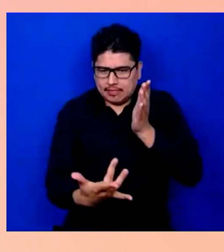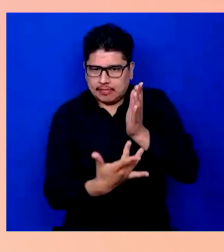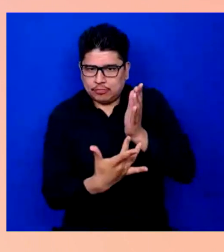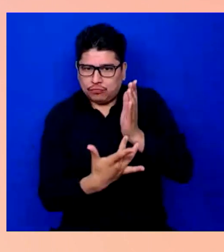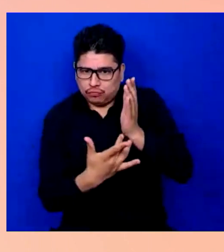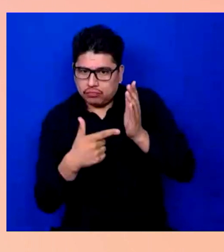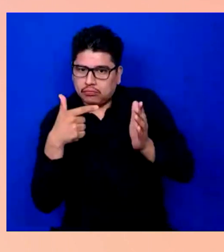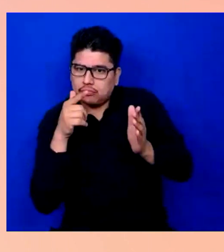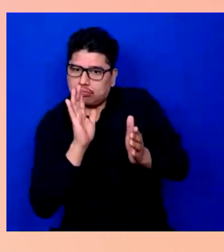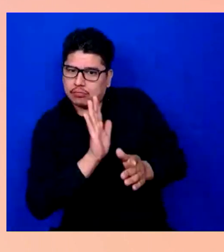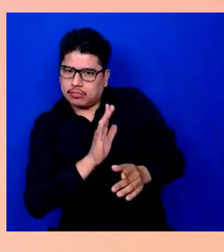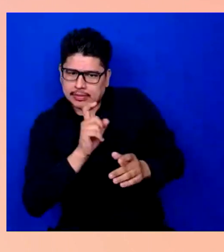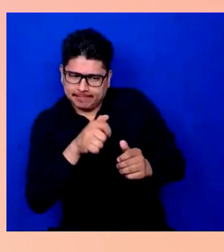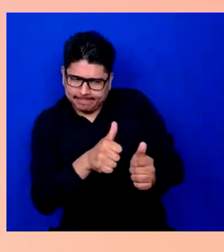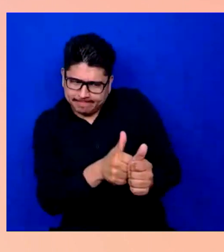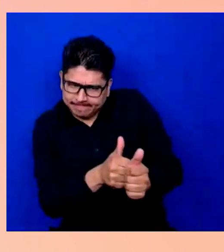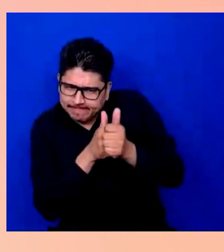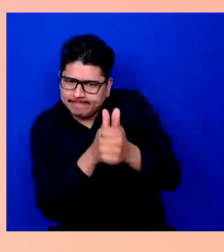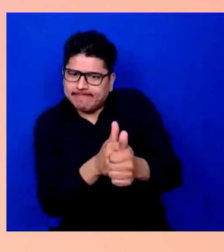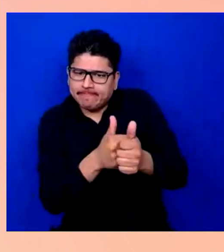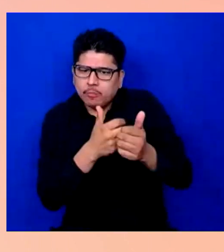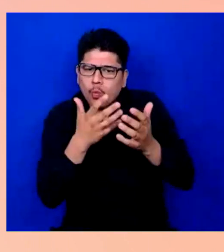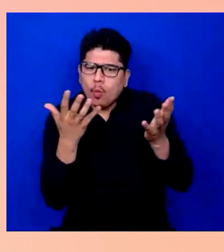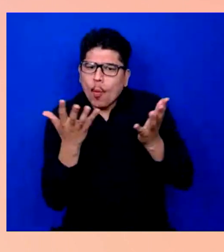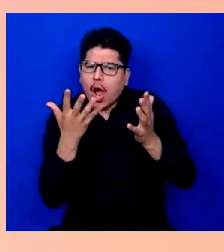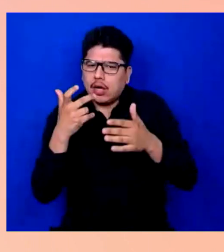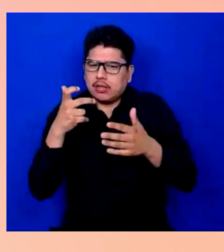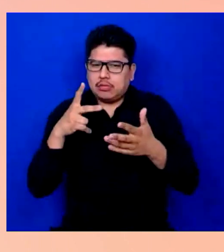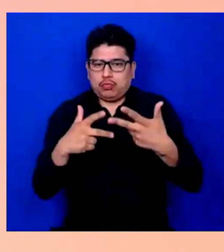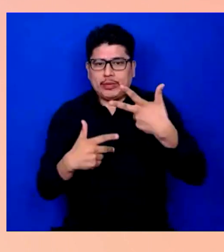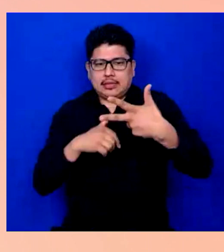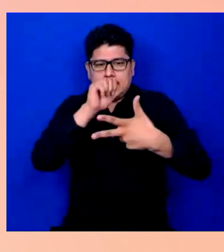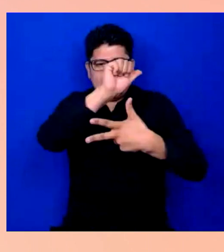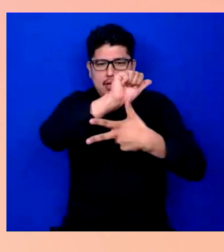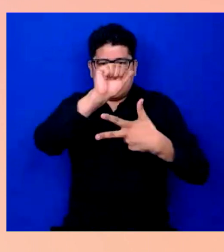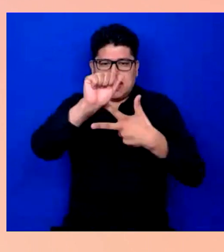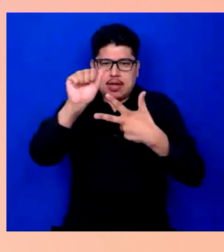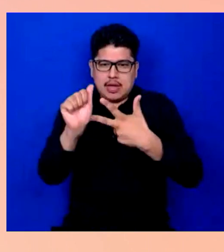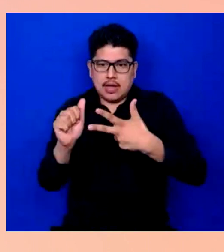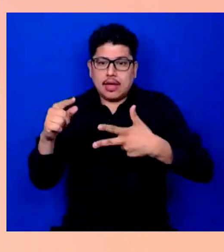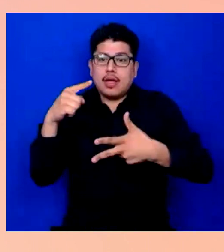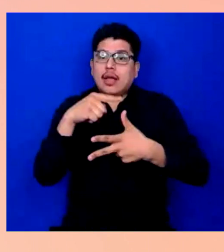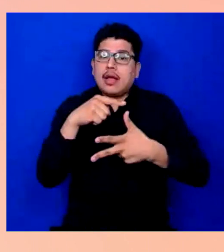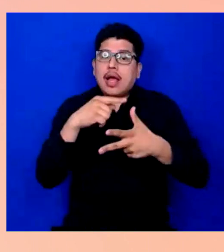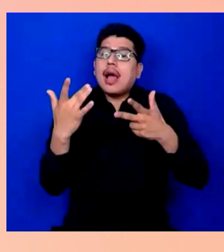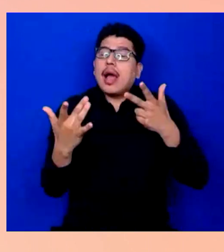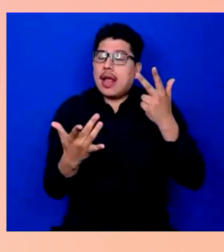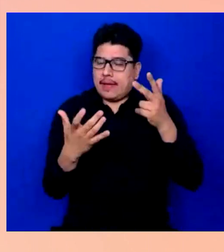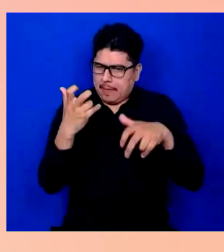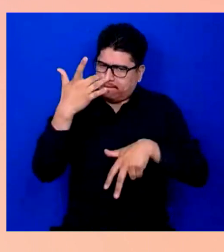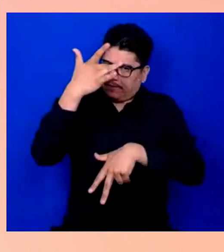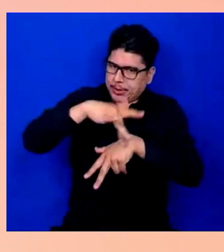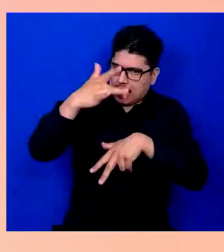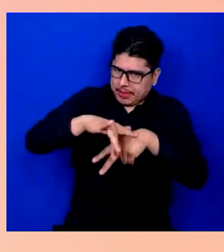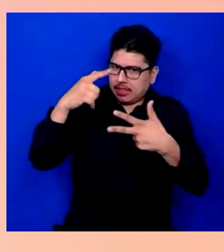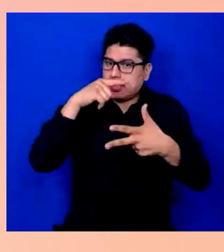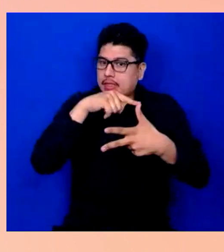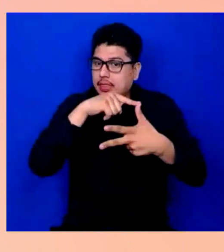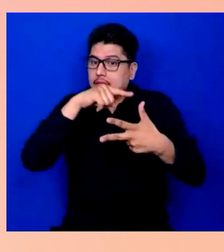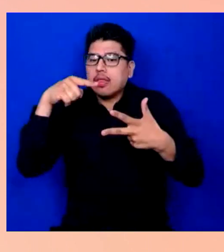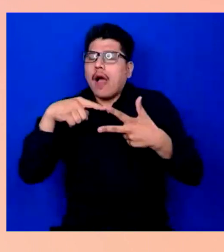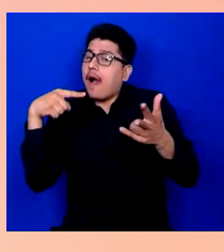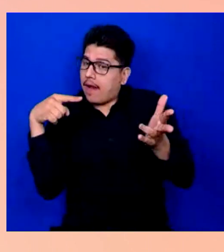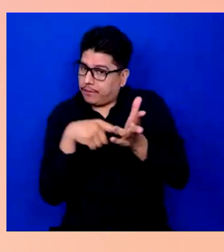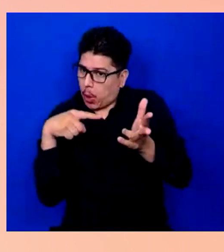a AAA condition. They need to be technologies need to be available, they need to be affordable, and they need to be